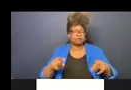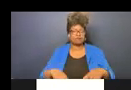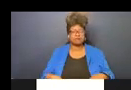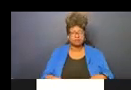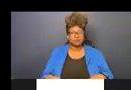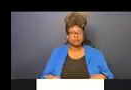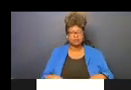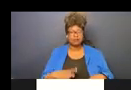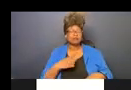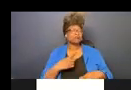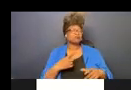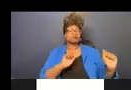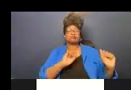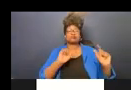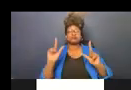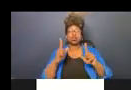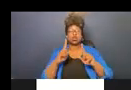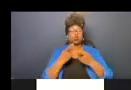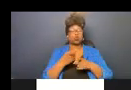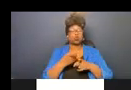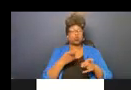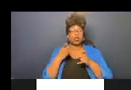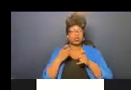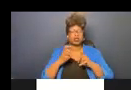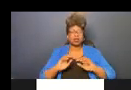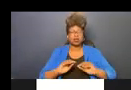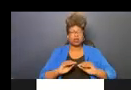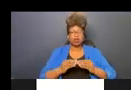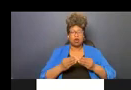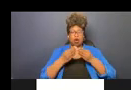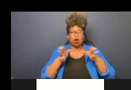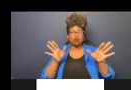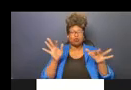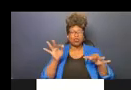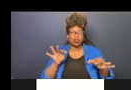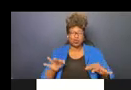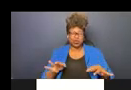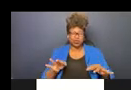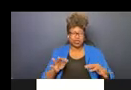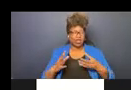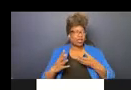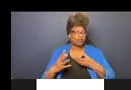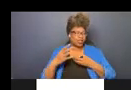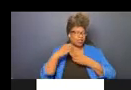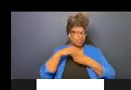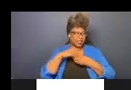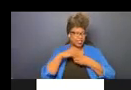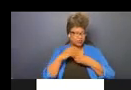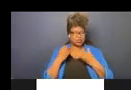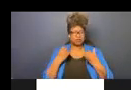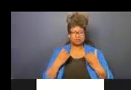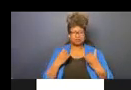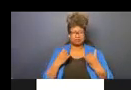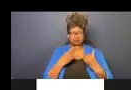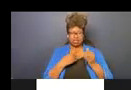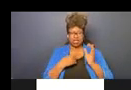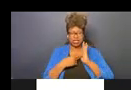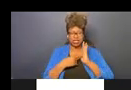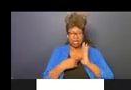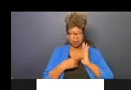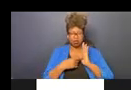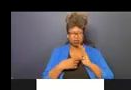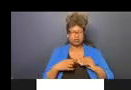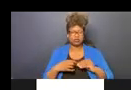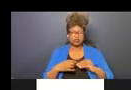This is a quick overview of the engagement that we've completed to date. This is really just examples of